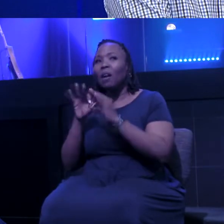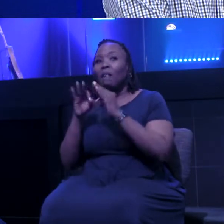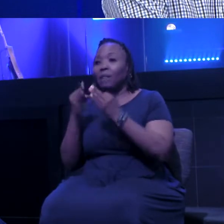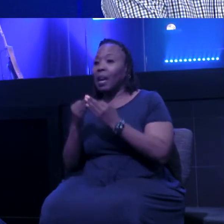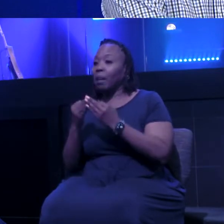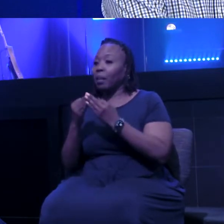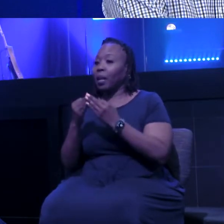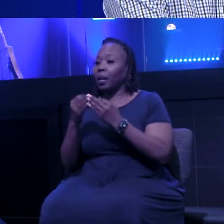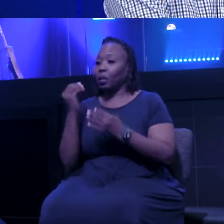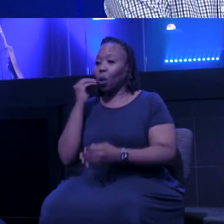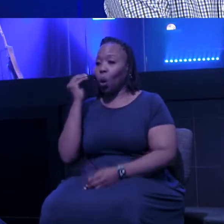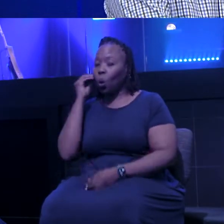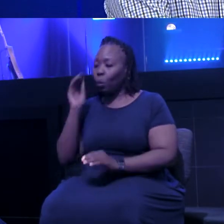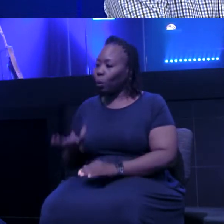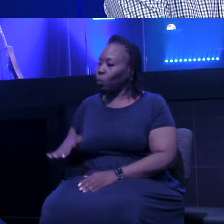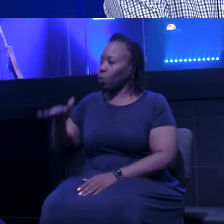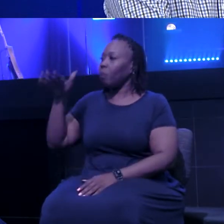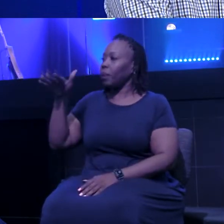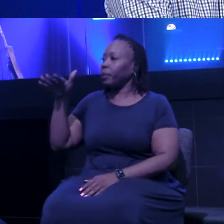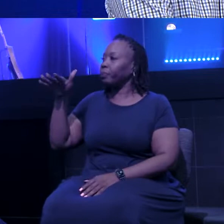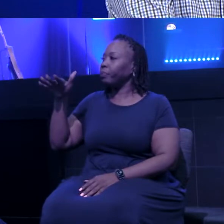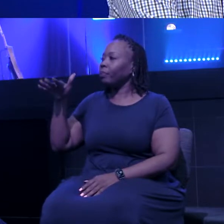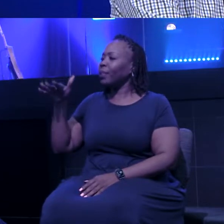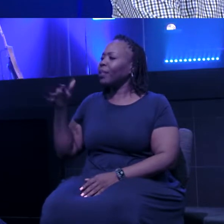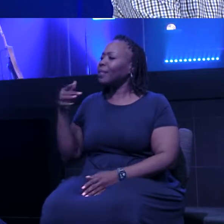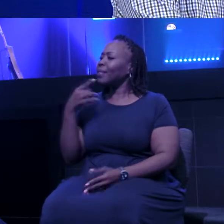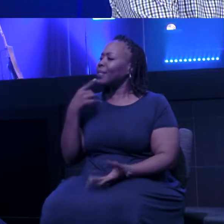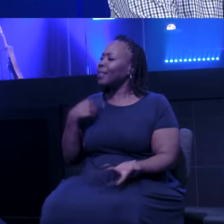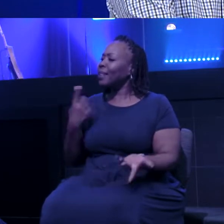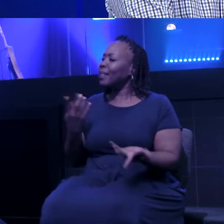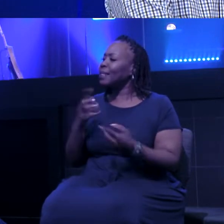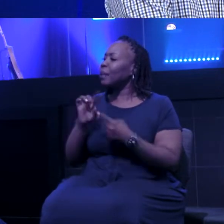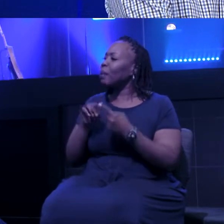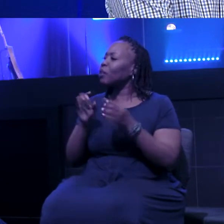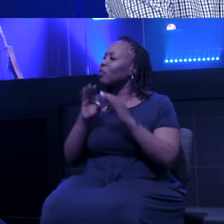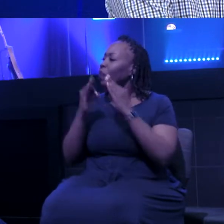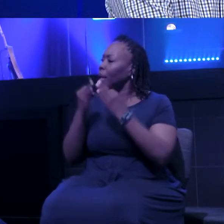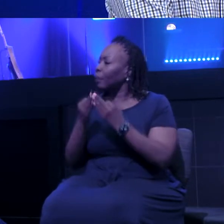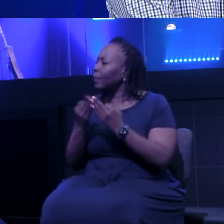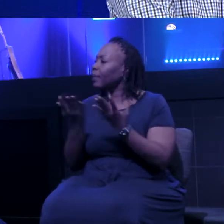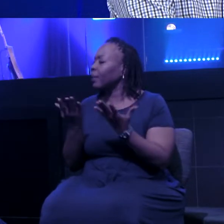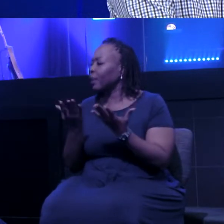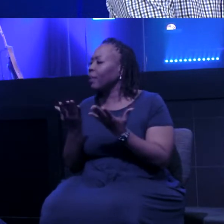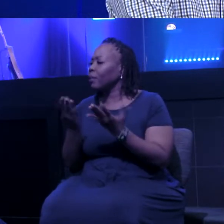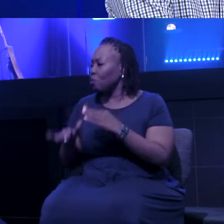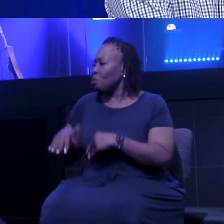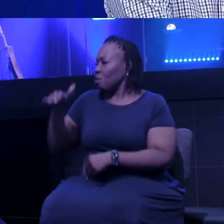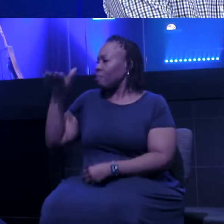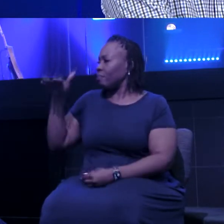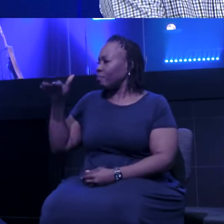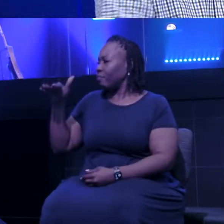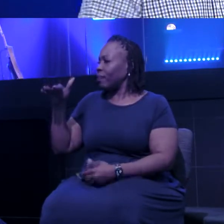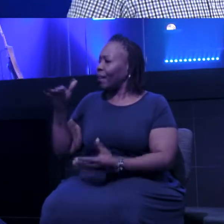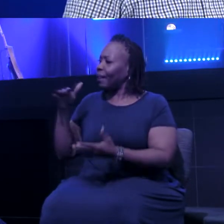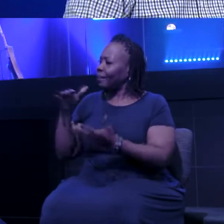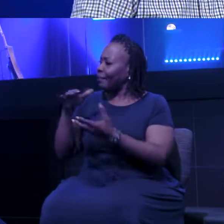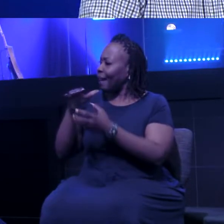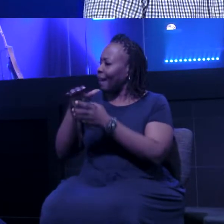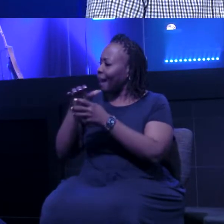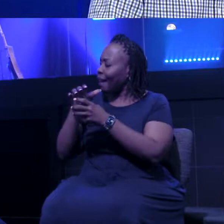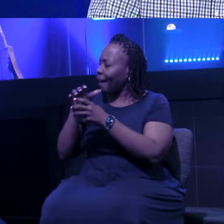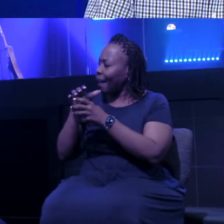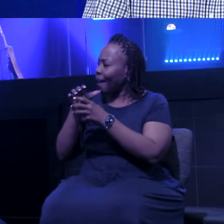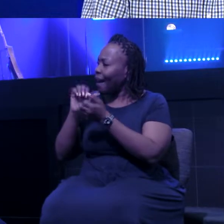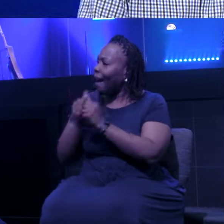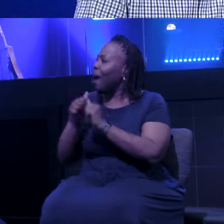we grew up in. And why don't you tell us a little bit about the family that you grew up in and how it shaped you? Yeah, so